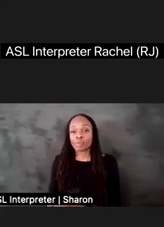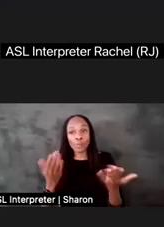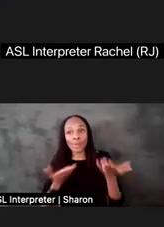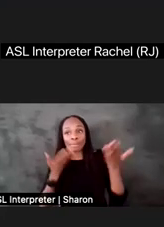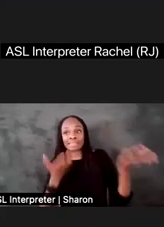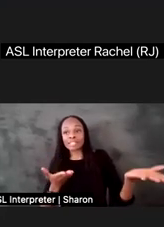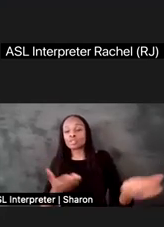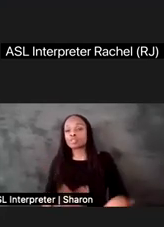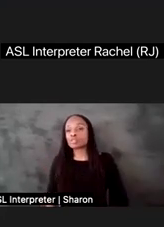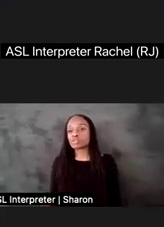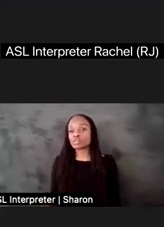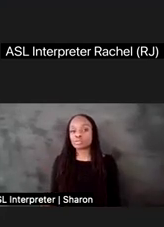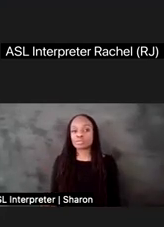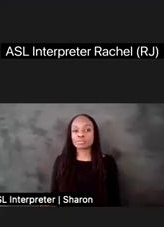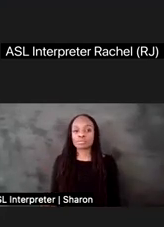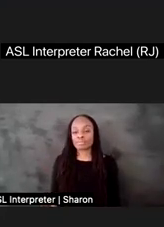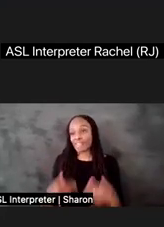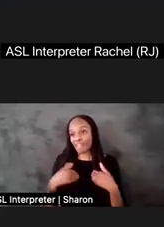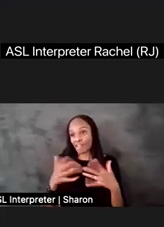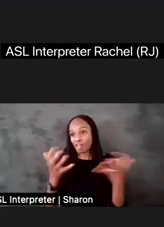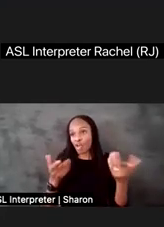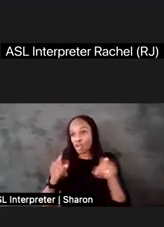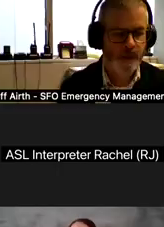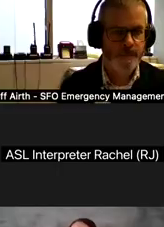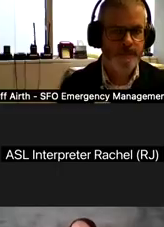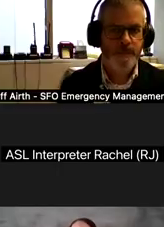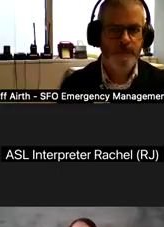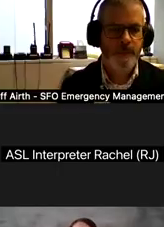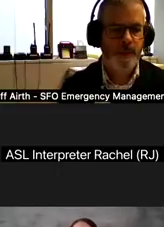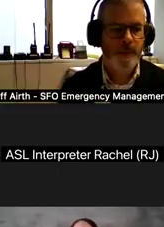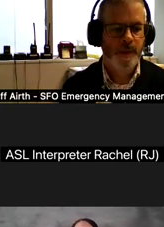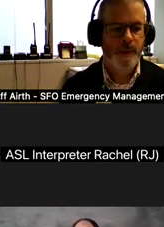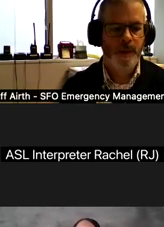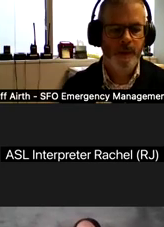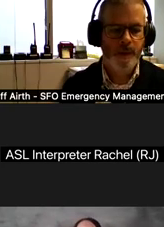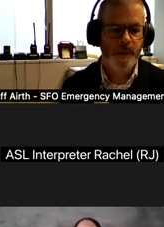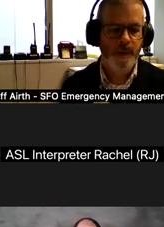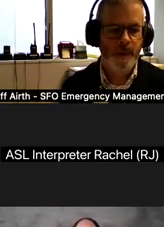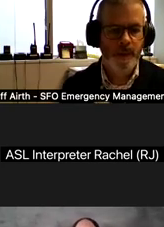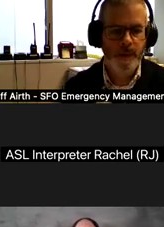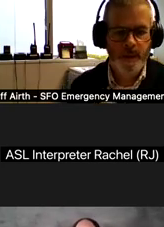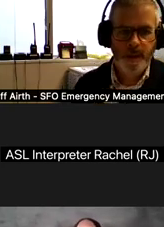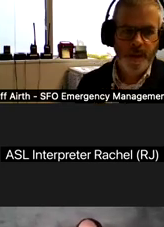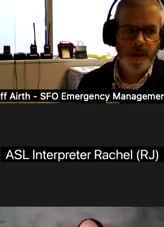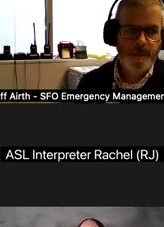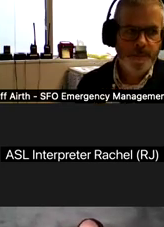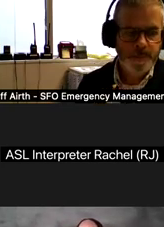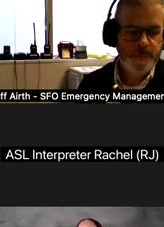recommendations? There's a lot going on still in the chat. And also, we've also